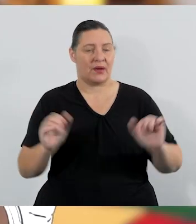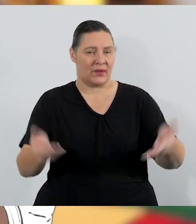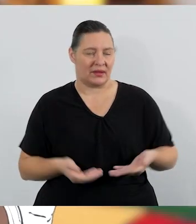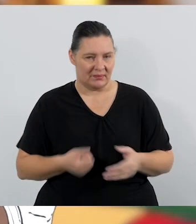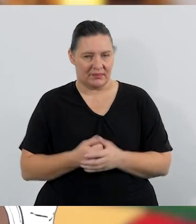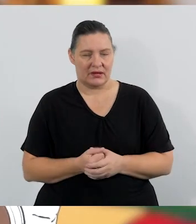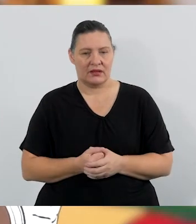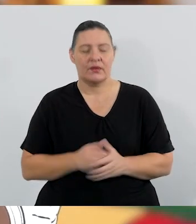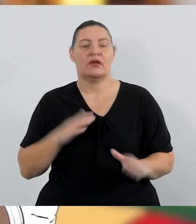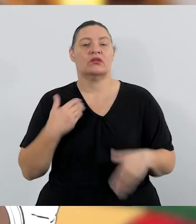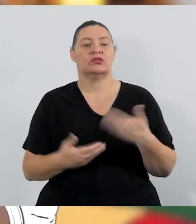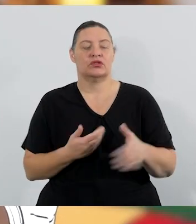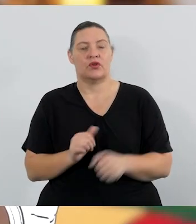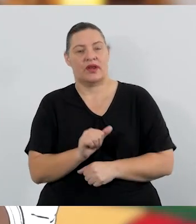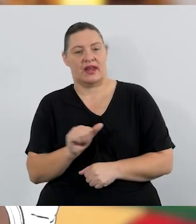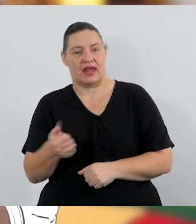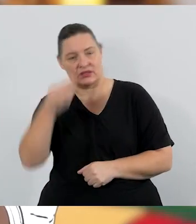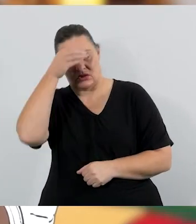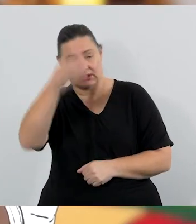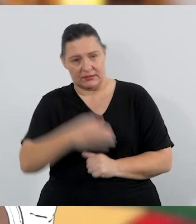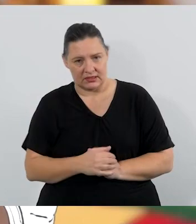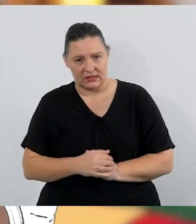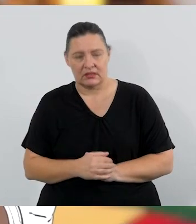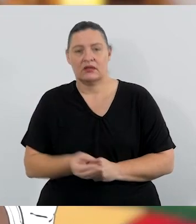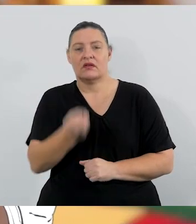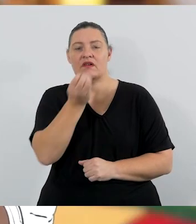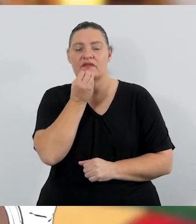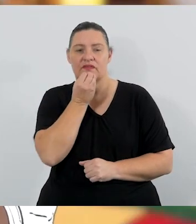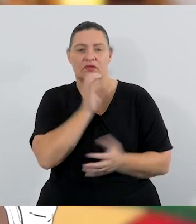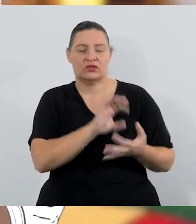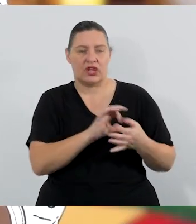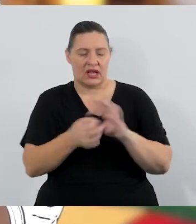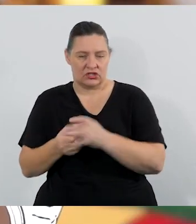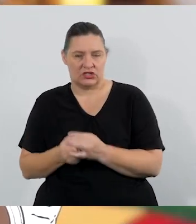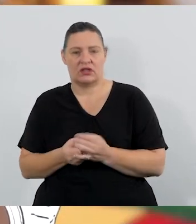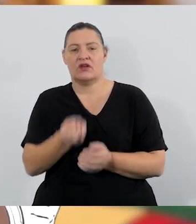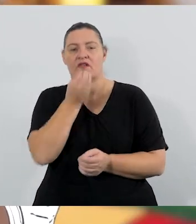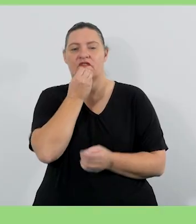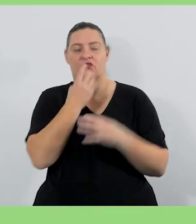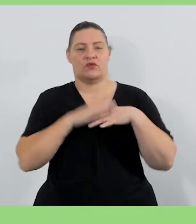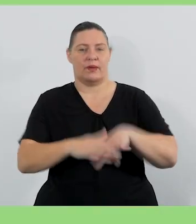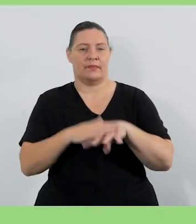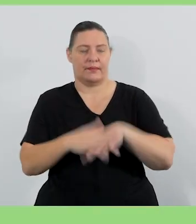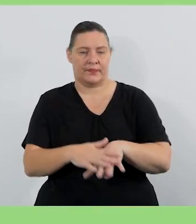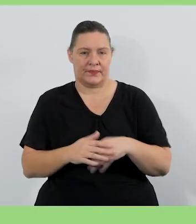Welcome back. We are then going to move on to our next concept, which is food chains and food webs.